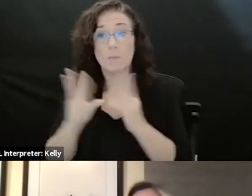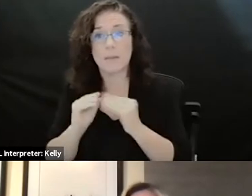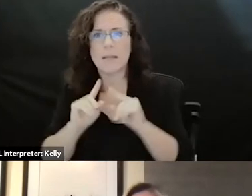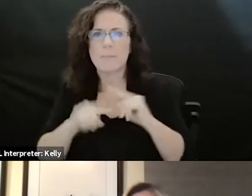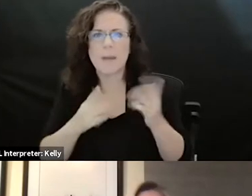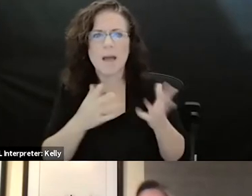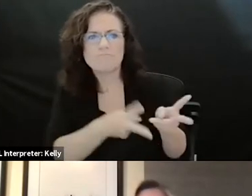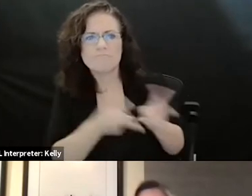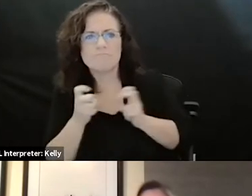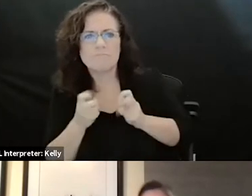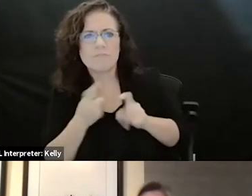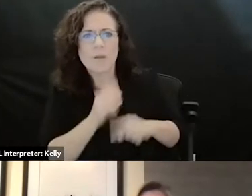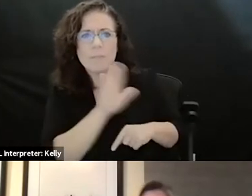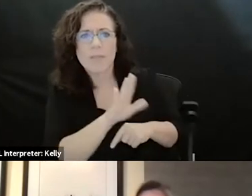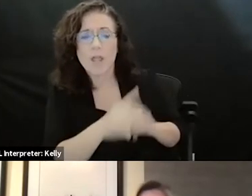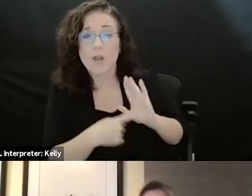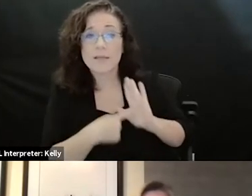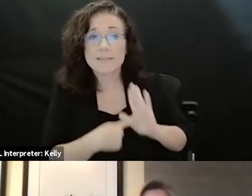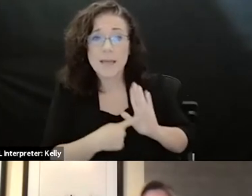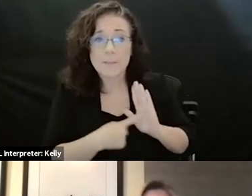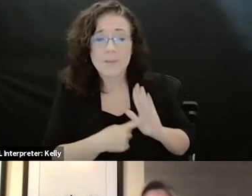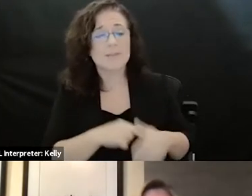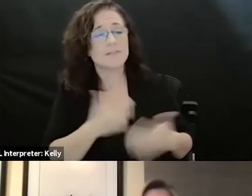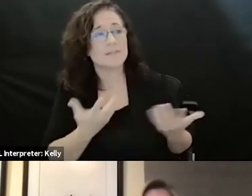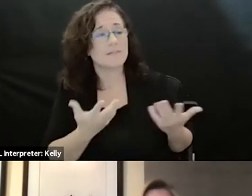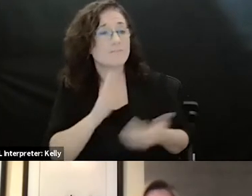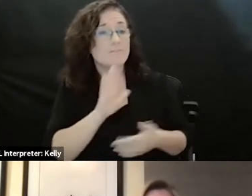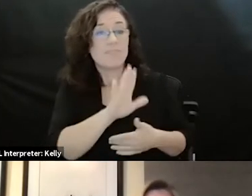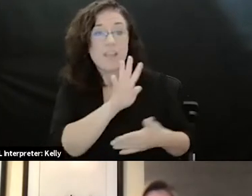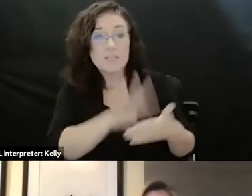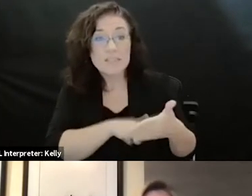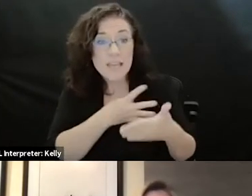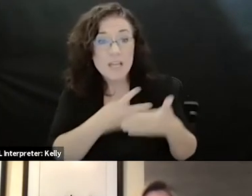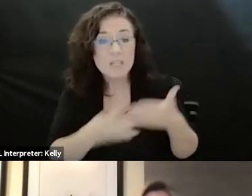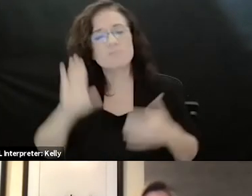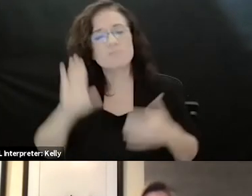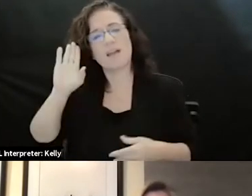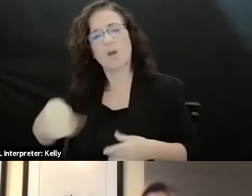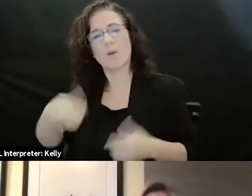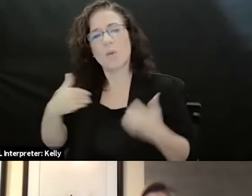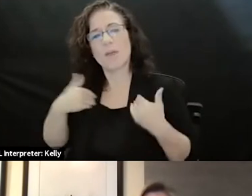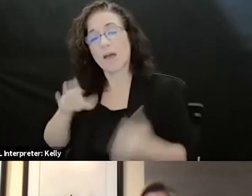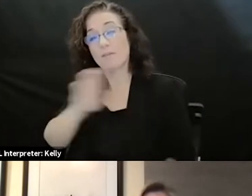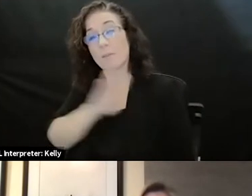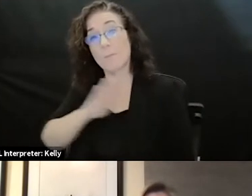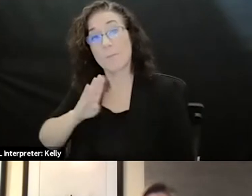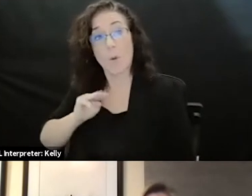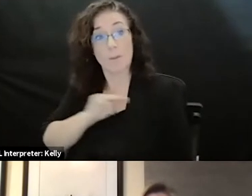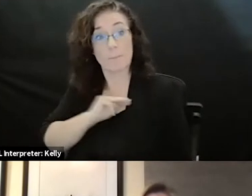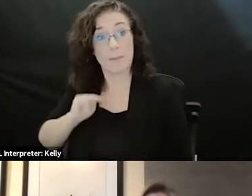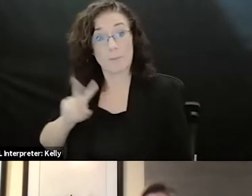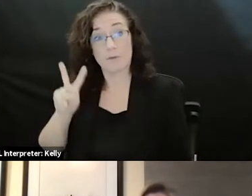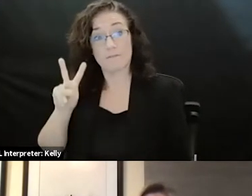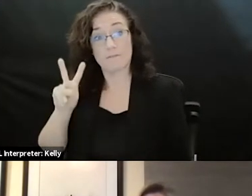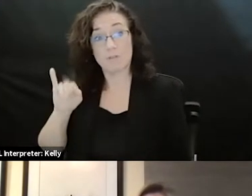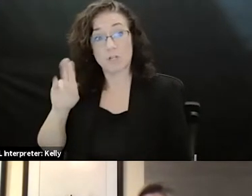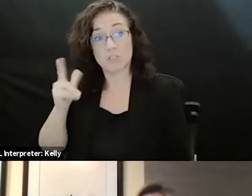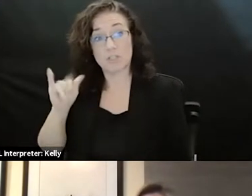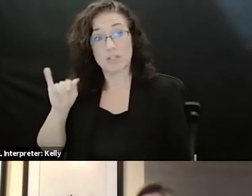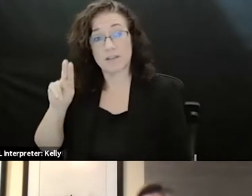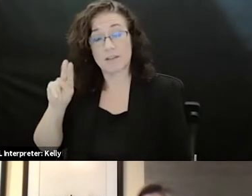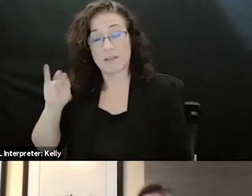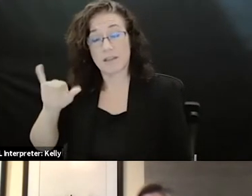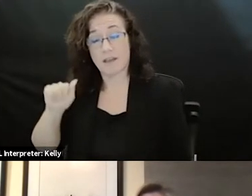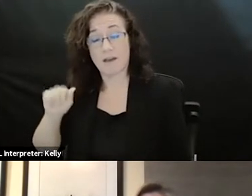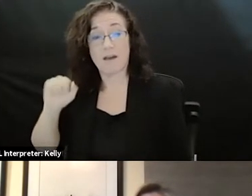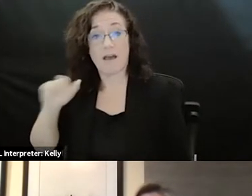that you know with schedules things have been made adjustments obviously we have board member virginia alvarez with us who works at modesto union so we have that